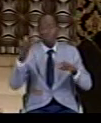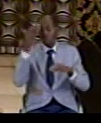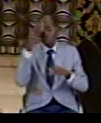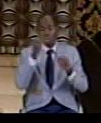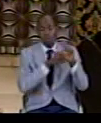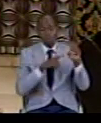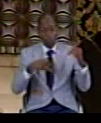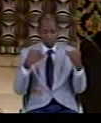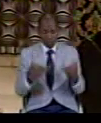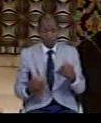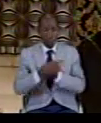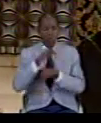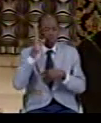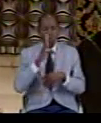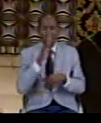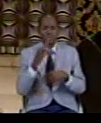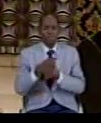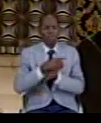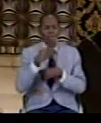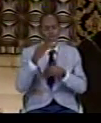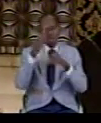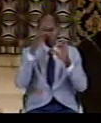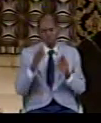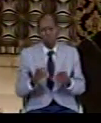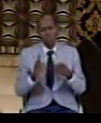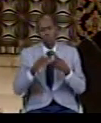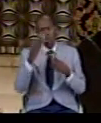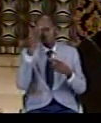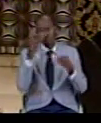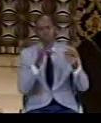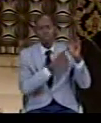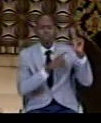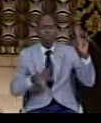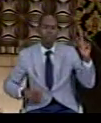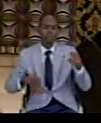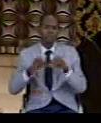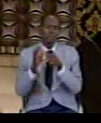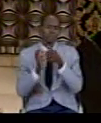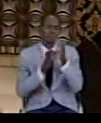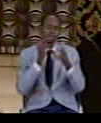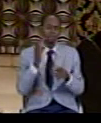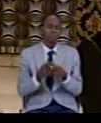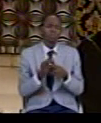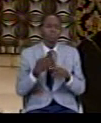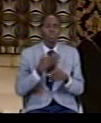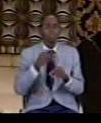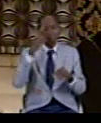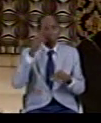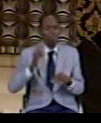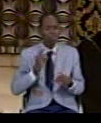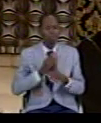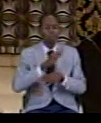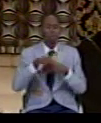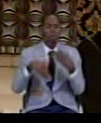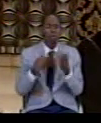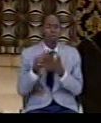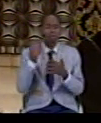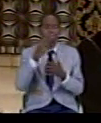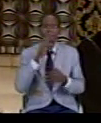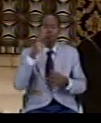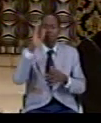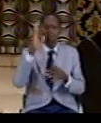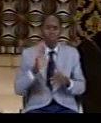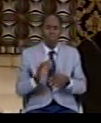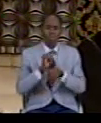be their day of decision to know the Lord in Jesus' name. And for us who are ministers and workers, we